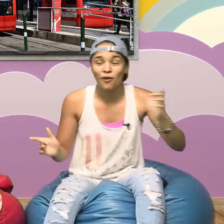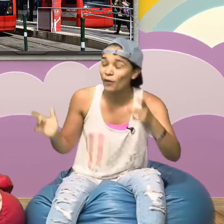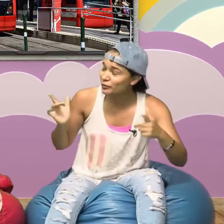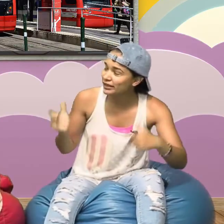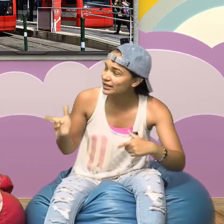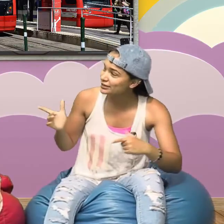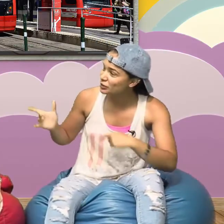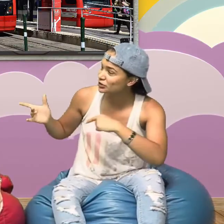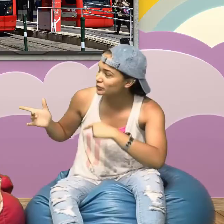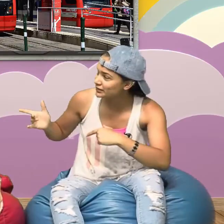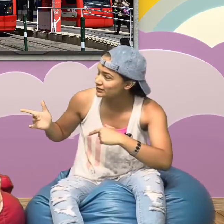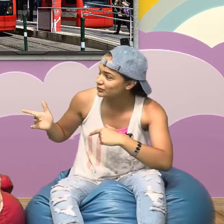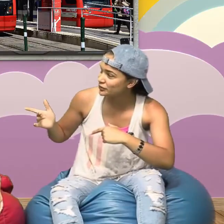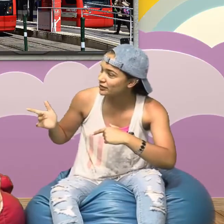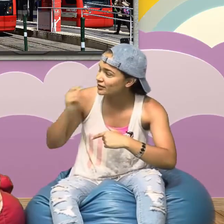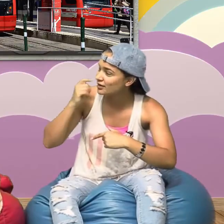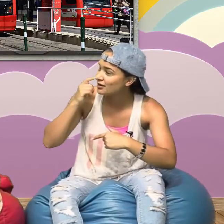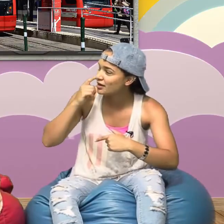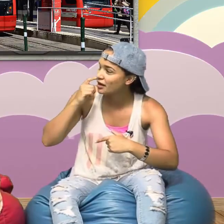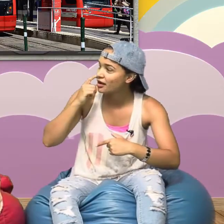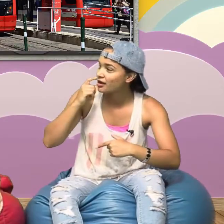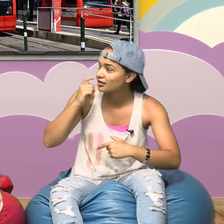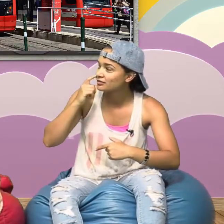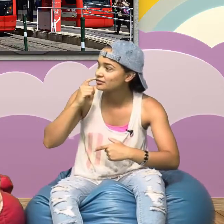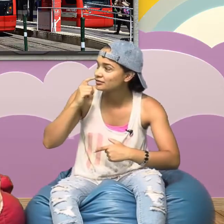drive. What do you want to listen to? What song do you want to listen to?